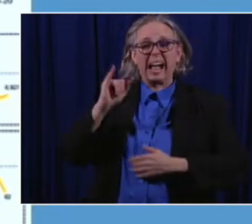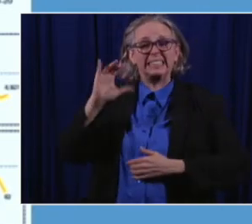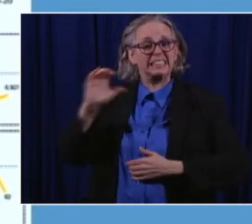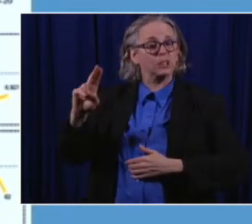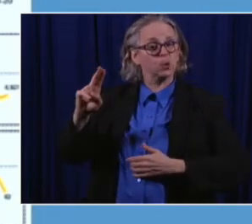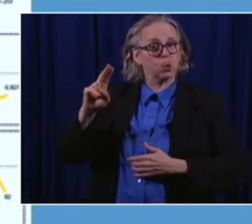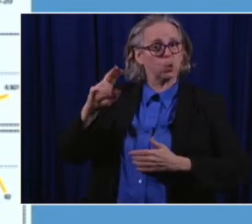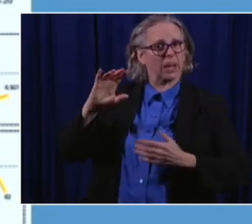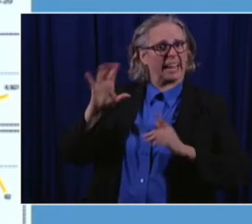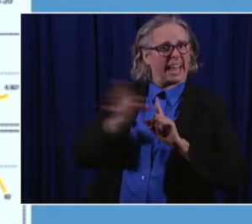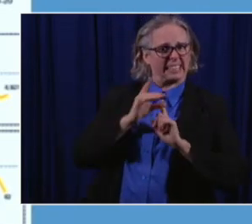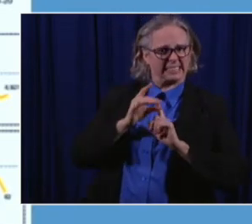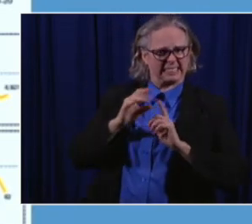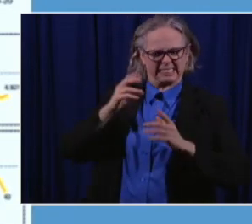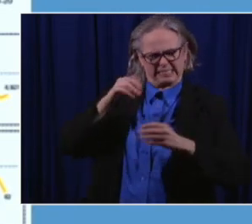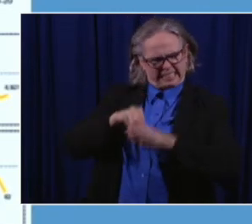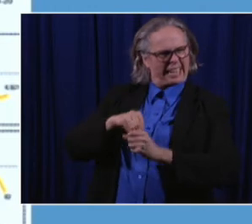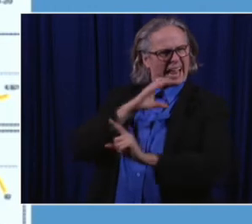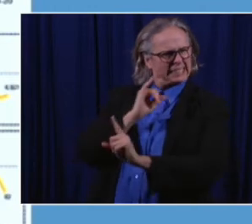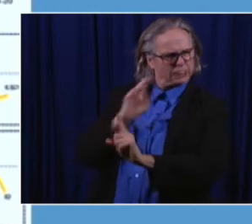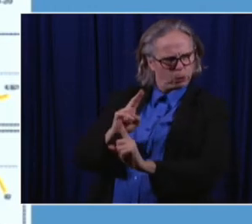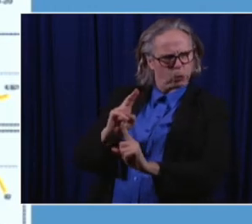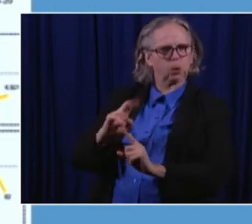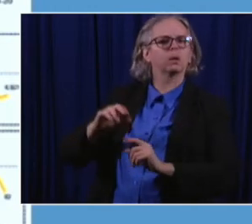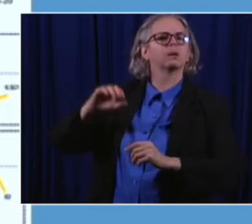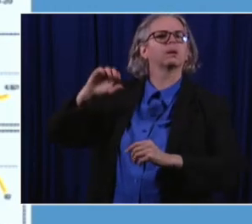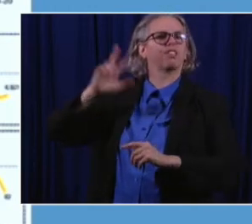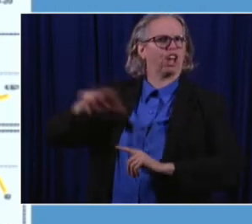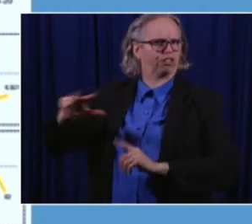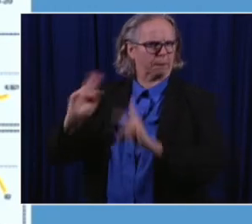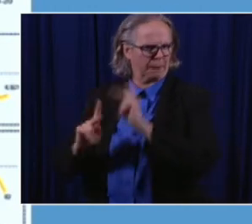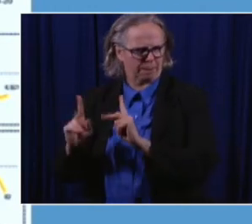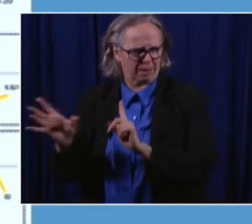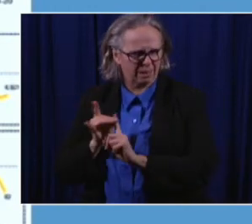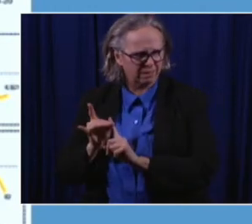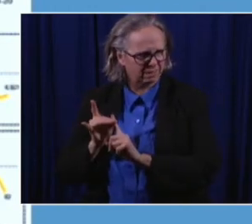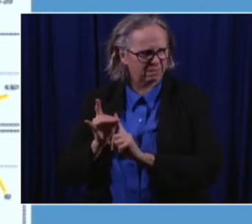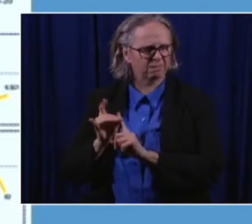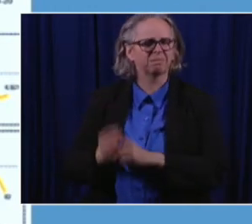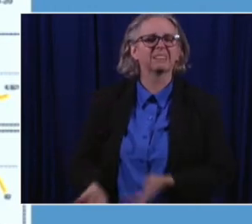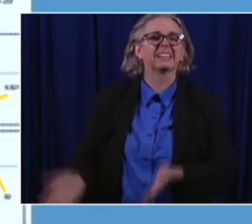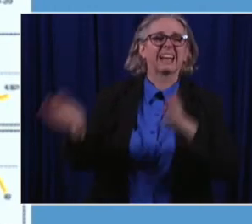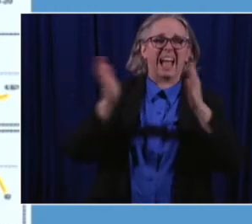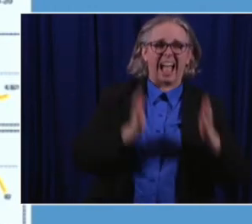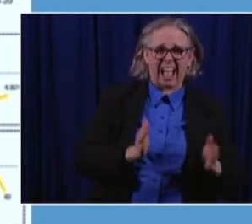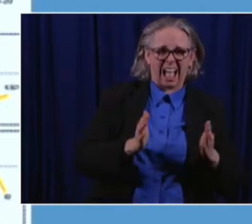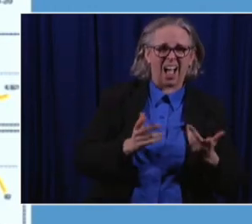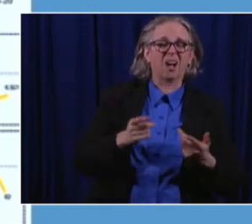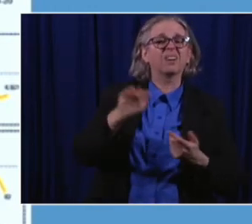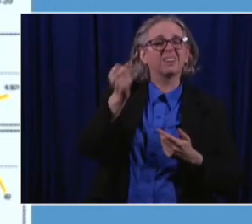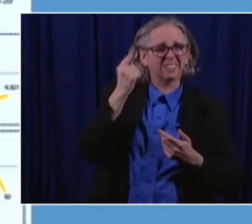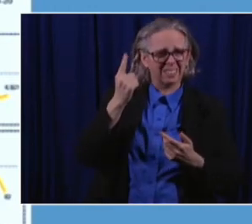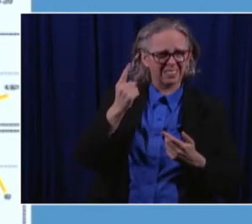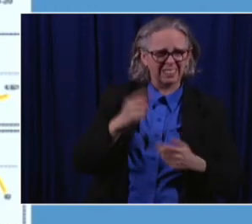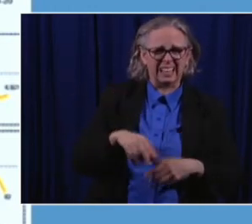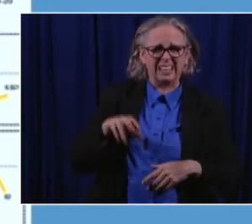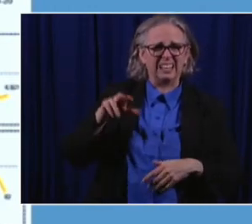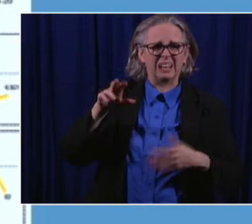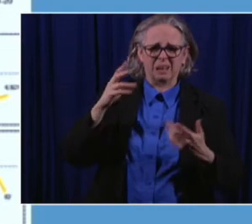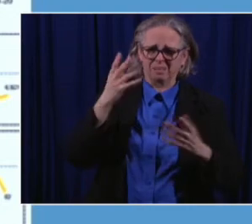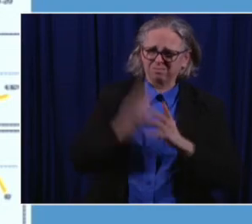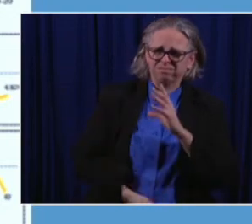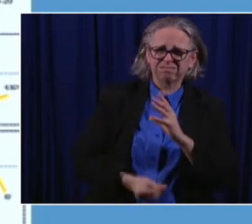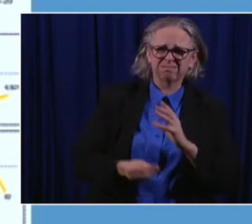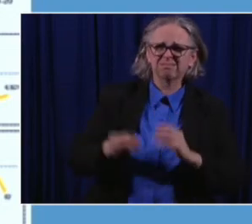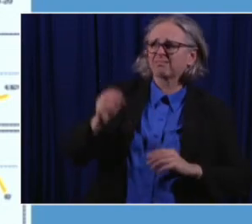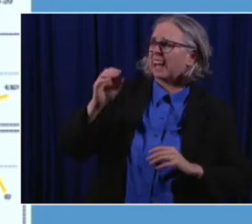last 24 hours. Sadly, we are also reporting today 82 deaths that have been